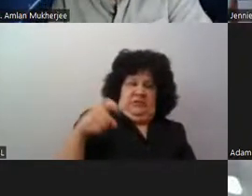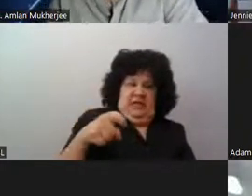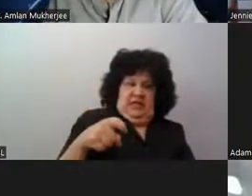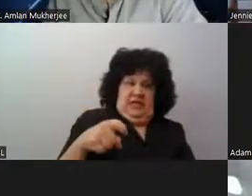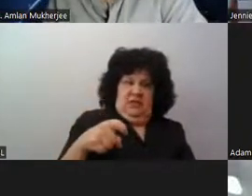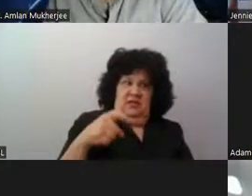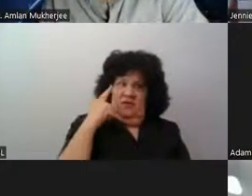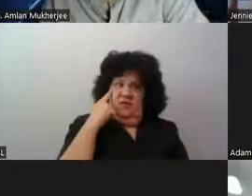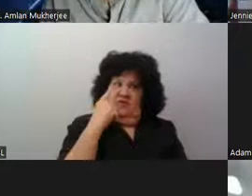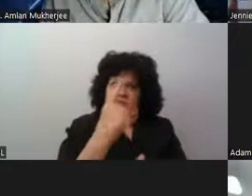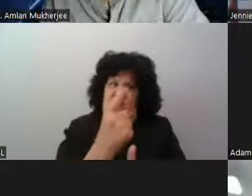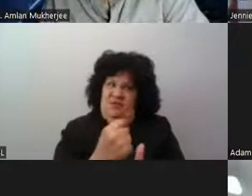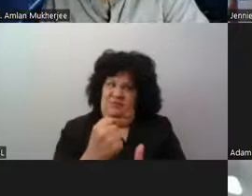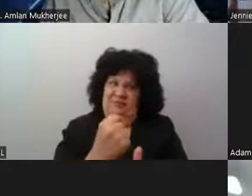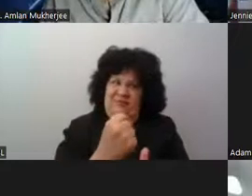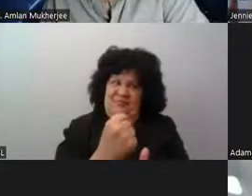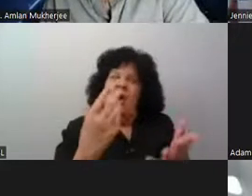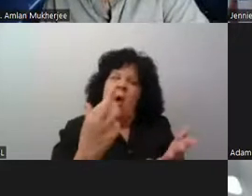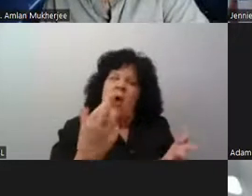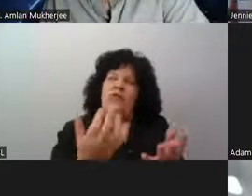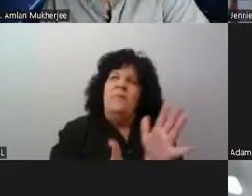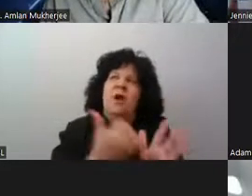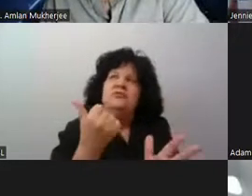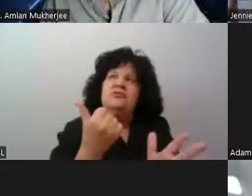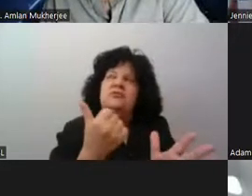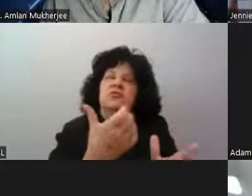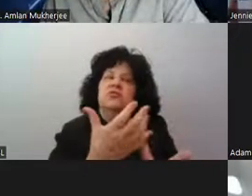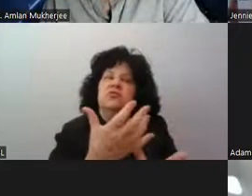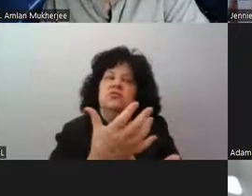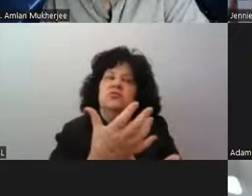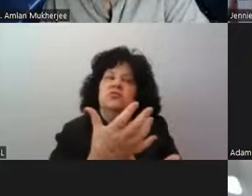like most receptive to a large kind of effort on our part?